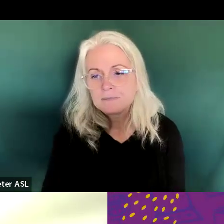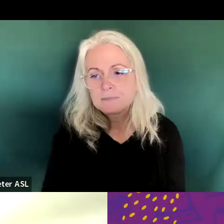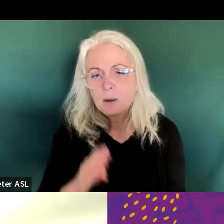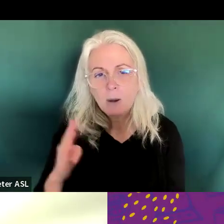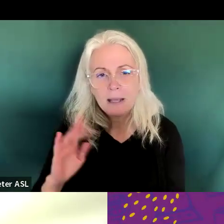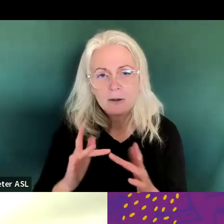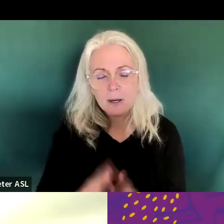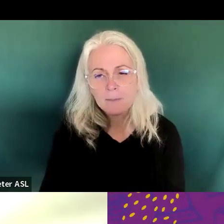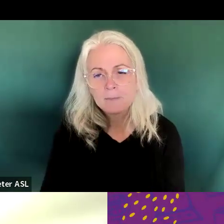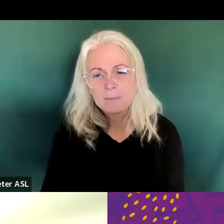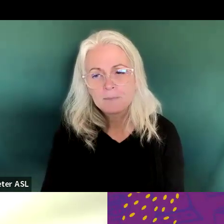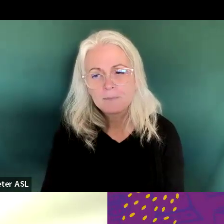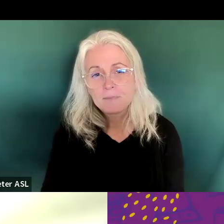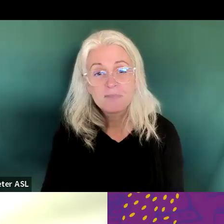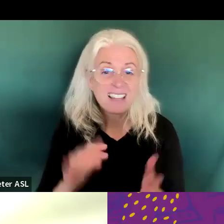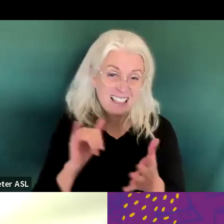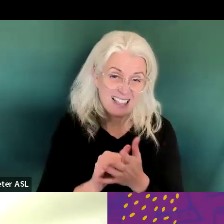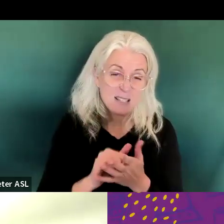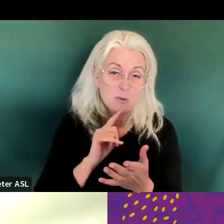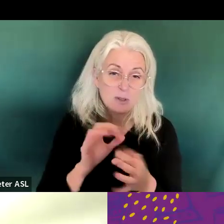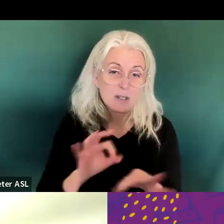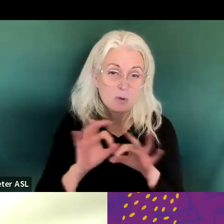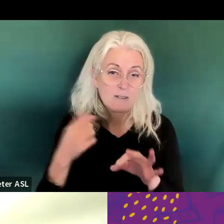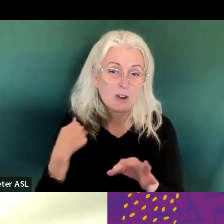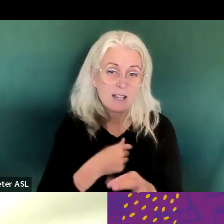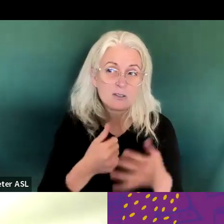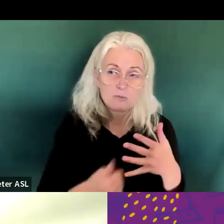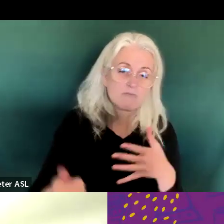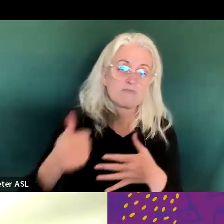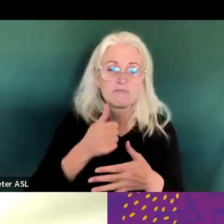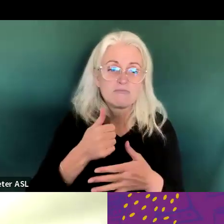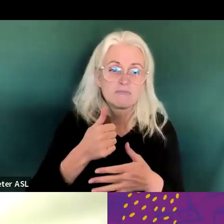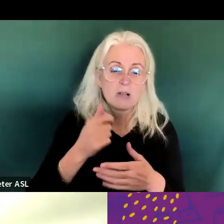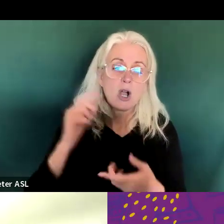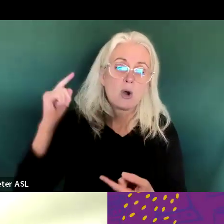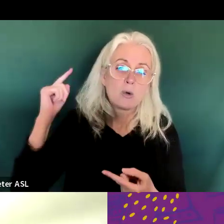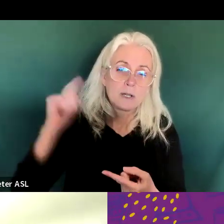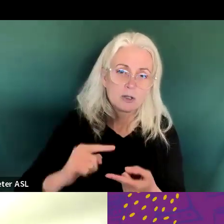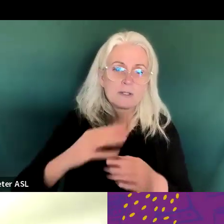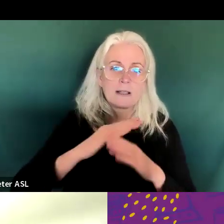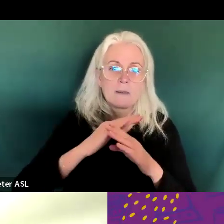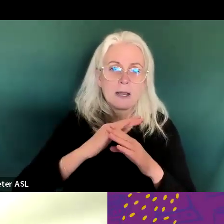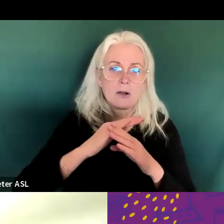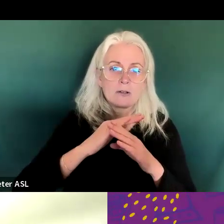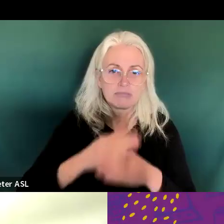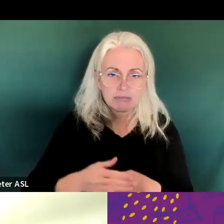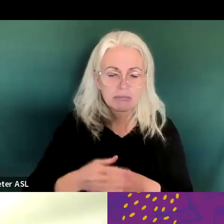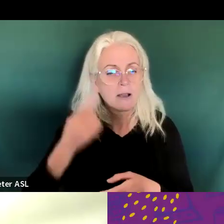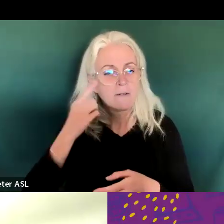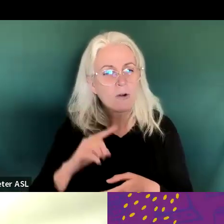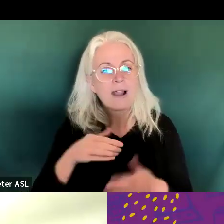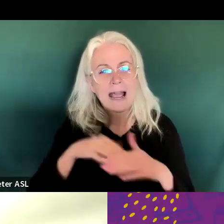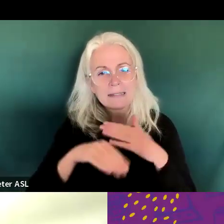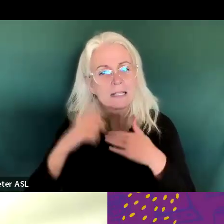broadband internet. And so that's been really important to us to prioritize reducing the barriers to getting that access to